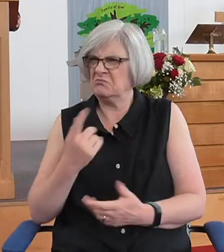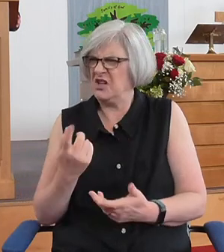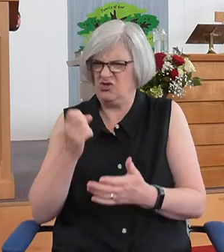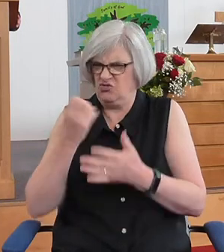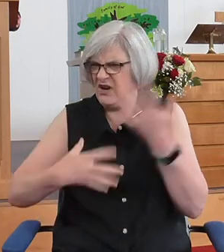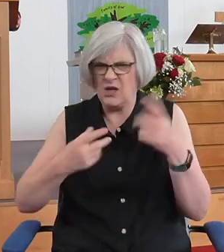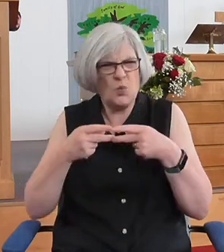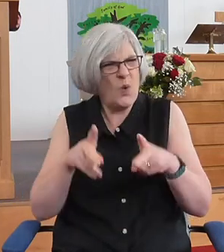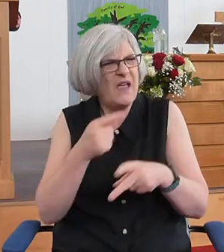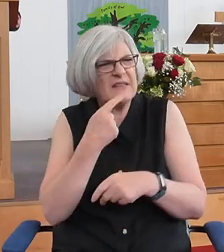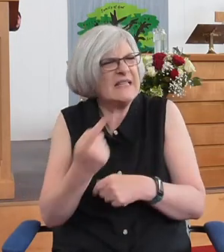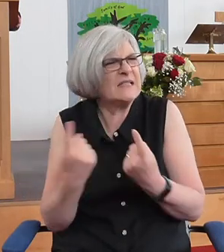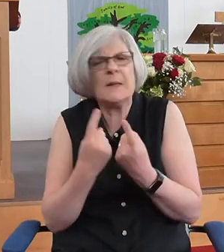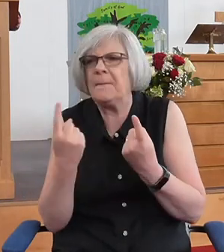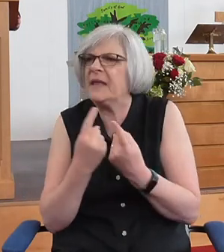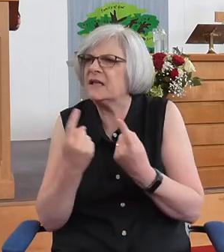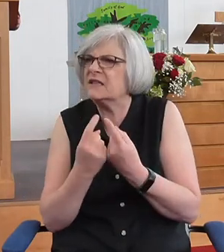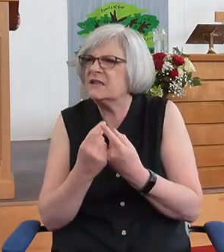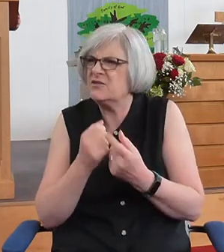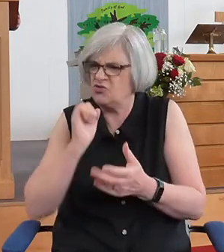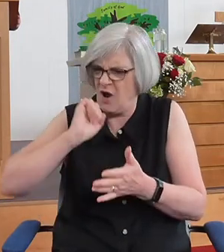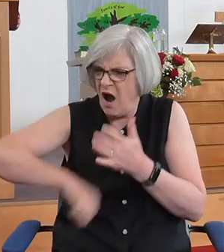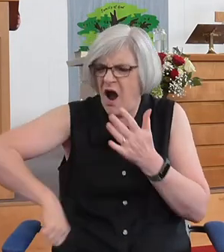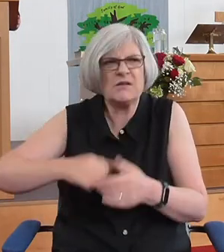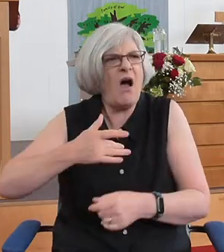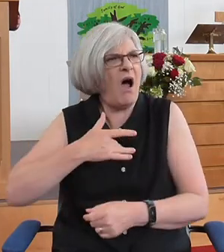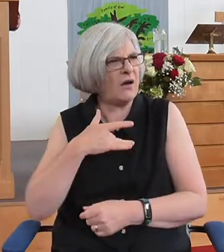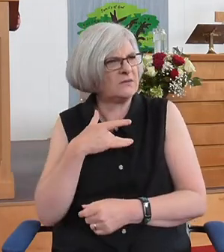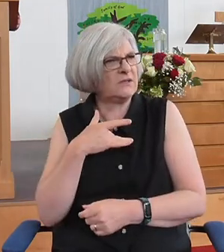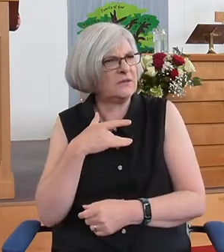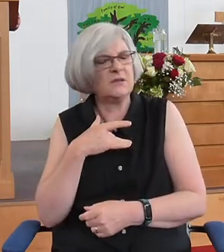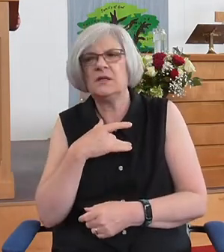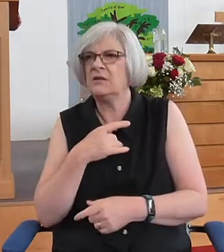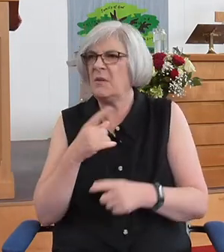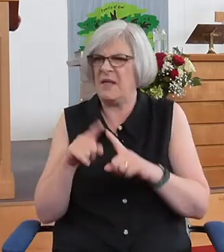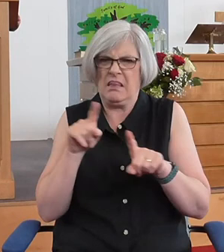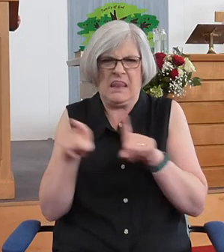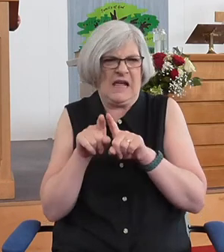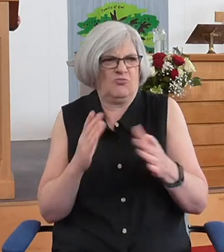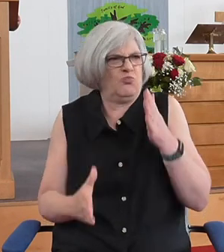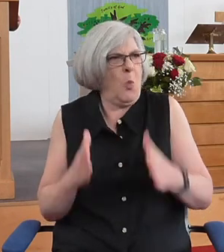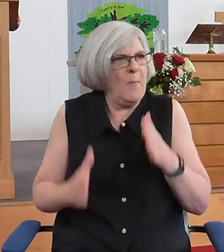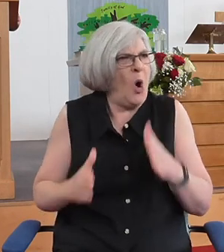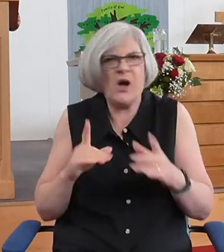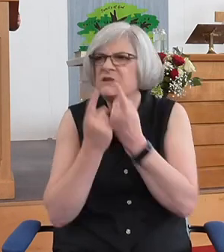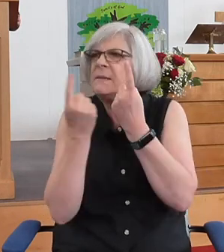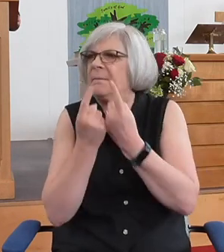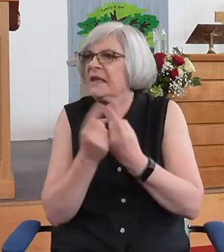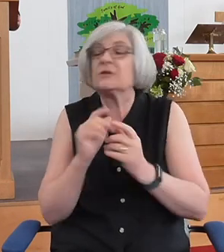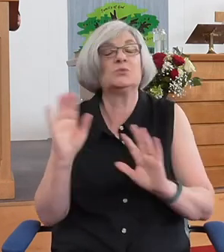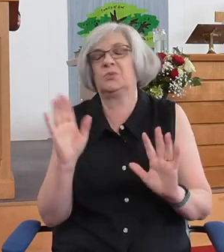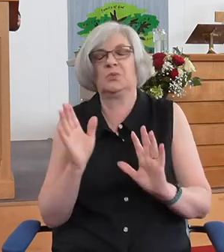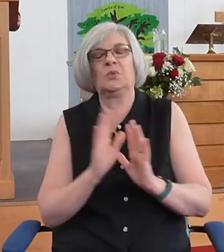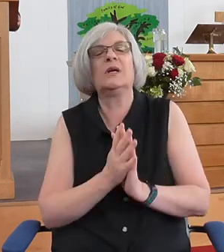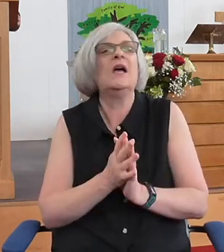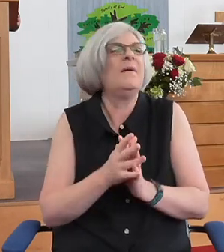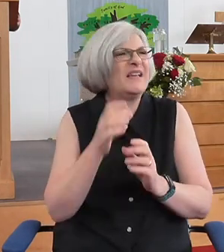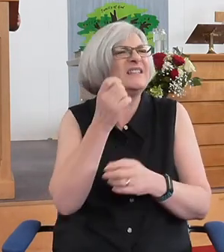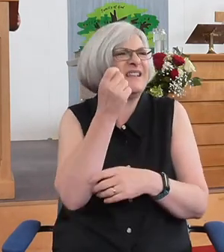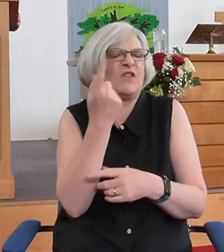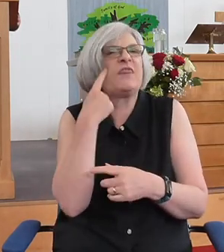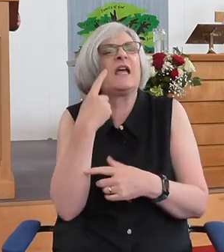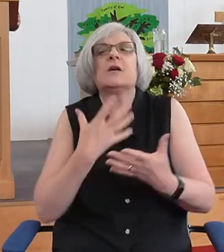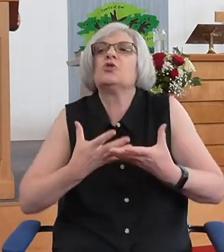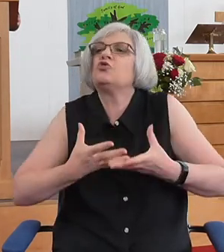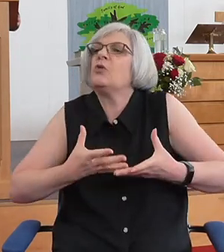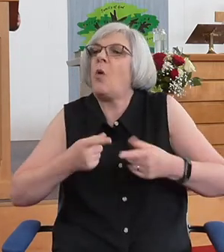body. Maybe like a Robocop or cyborg with spare metallic parts for heart. But more understandable if you think of